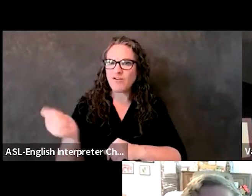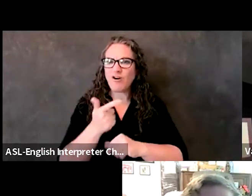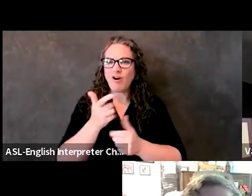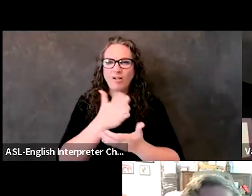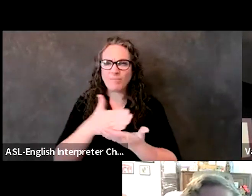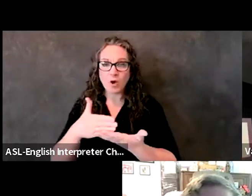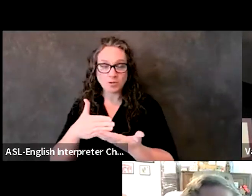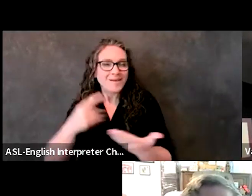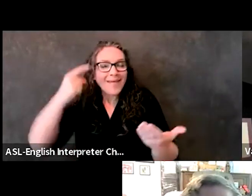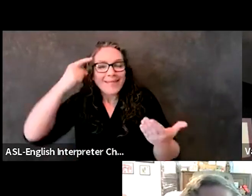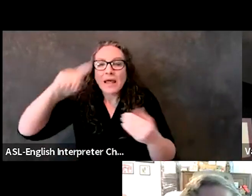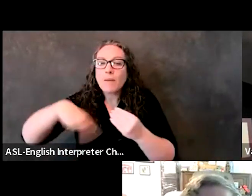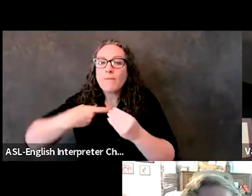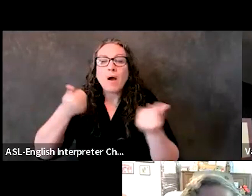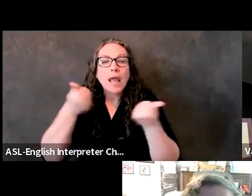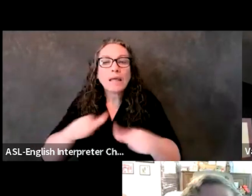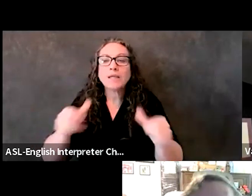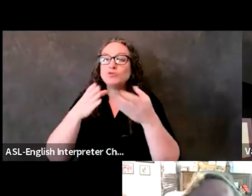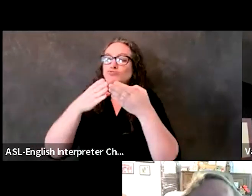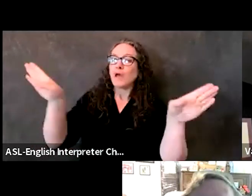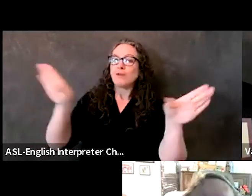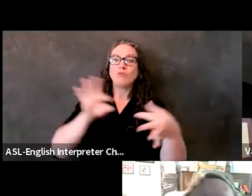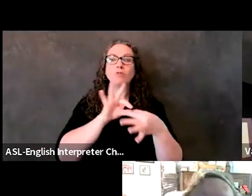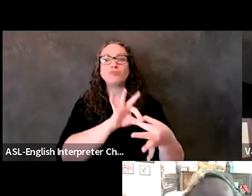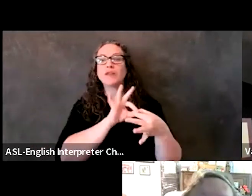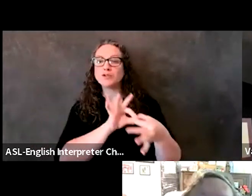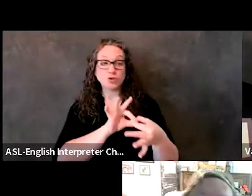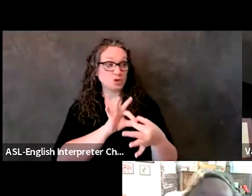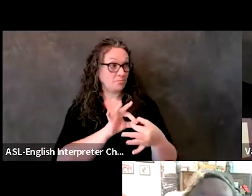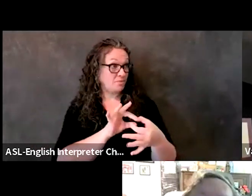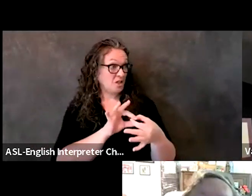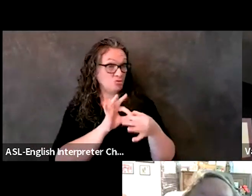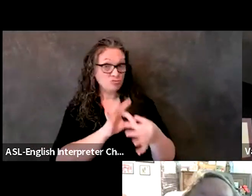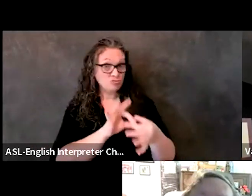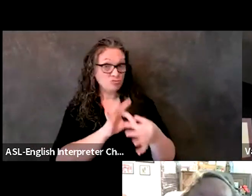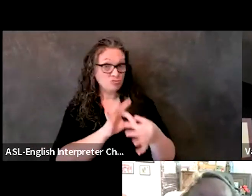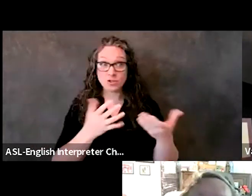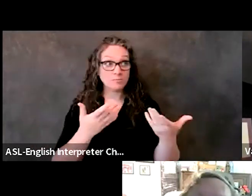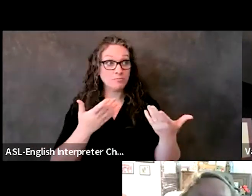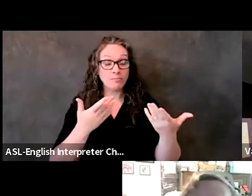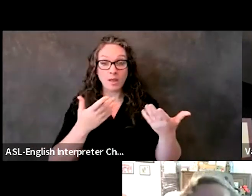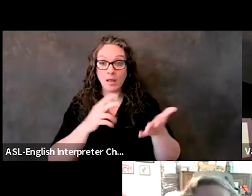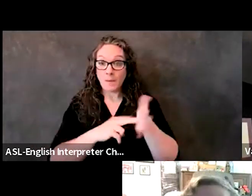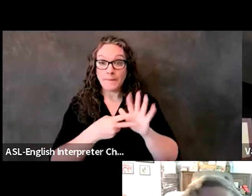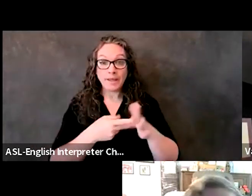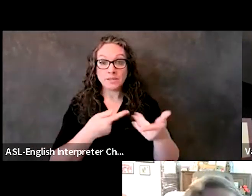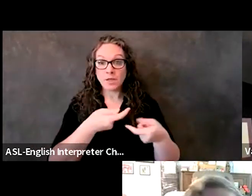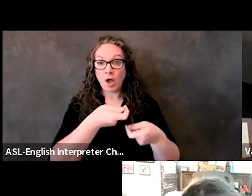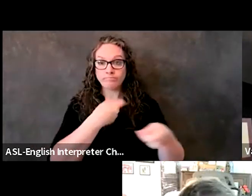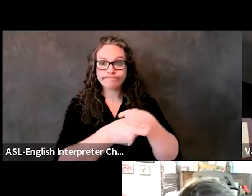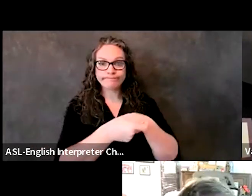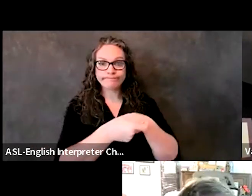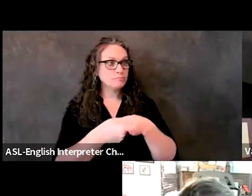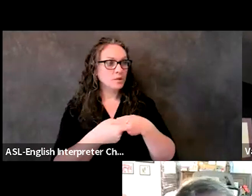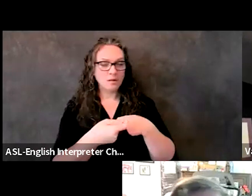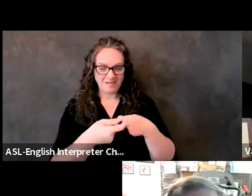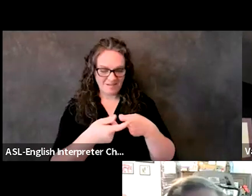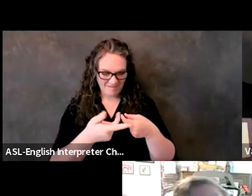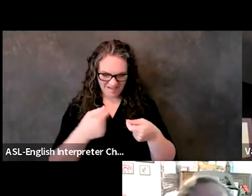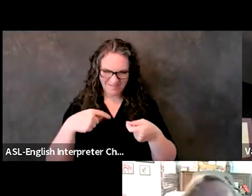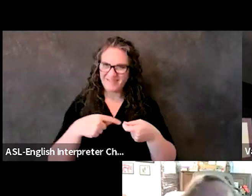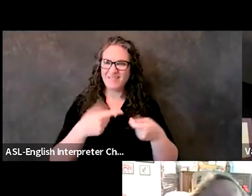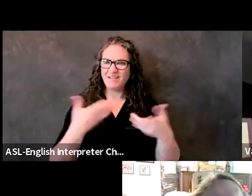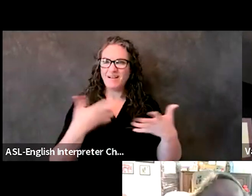relationship you've had. That relationship just can't be transactional. I mean, you're not going to get anything of value out of it.